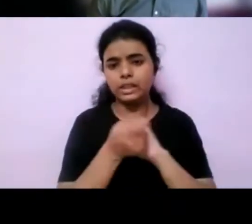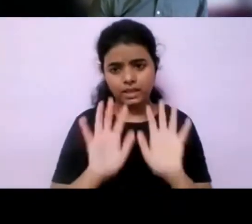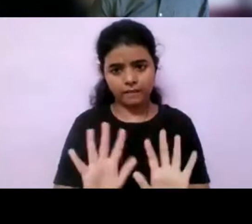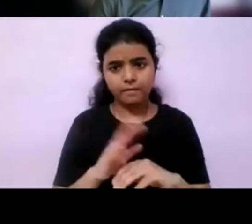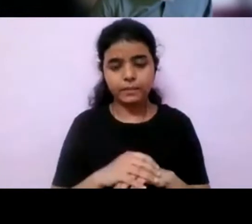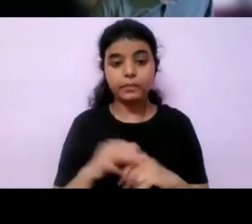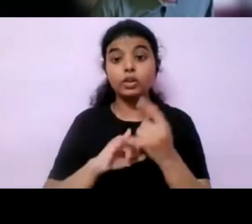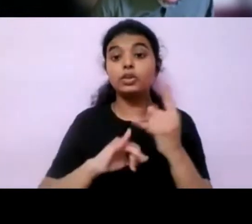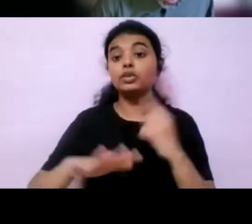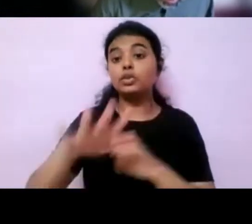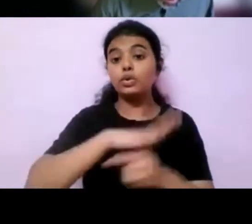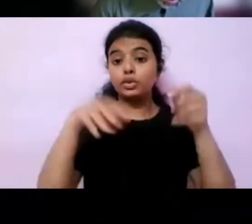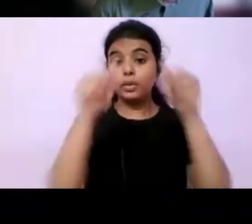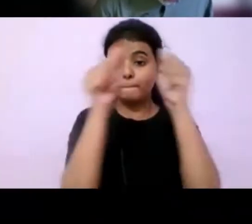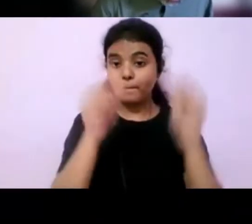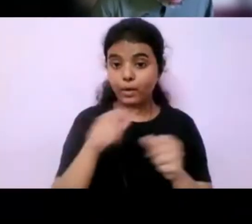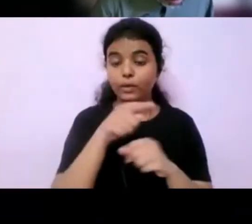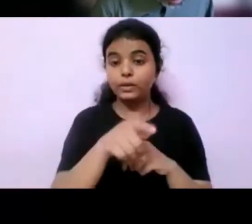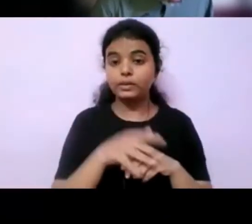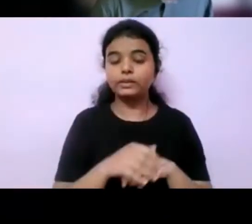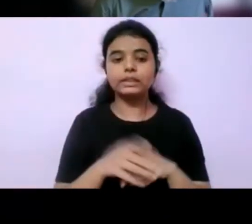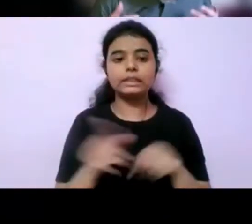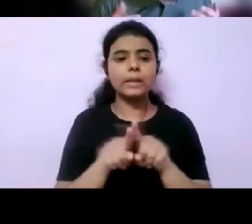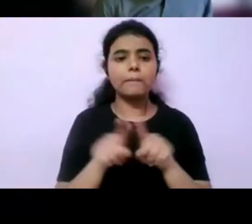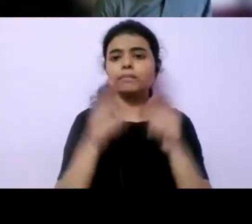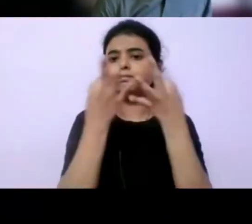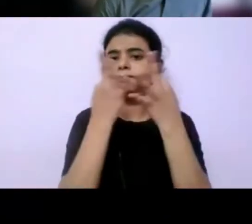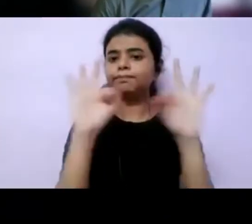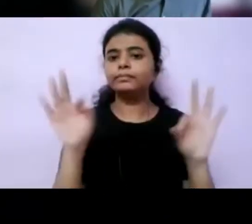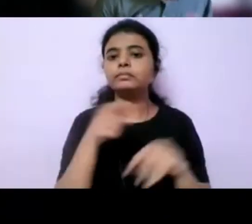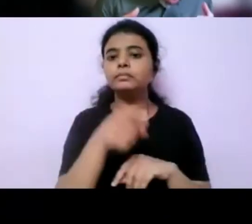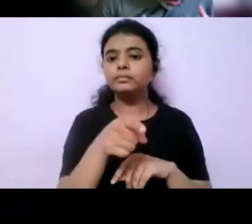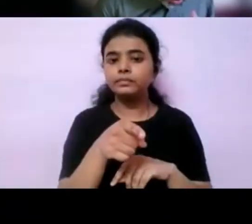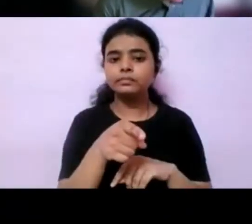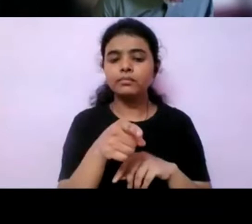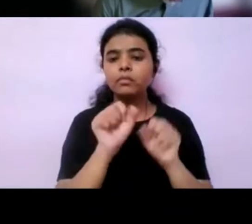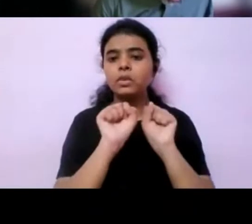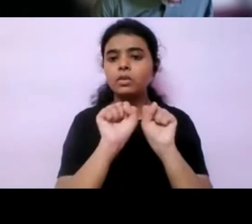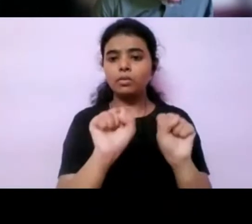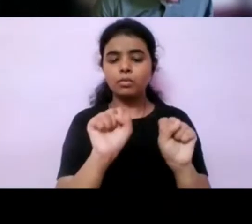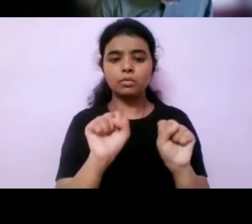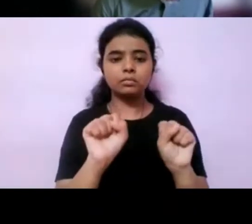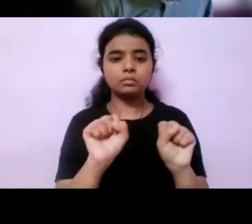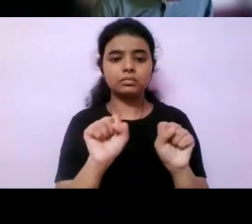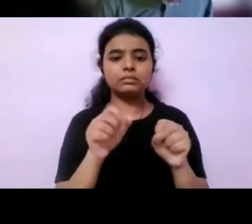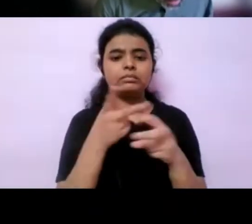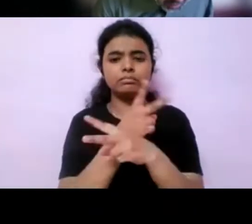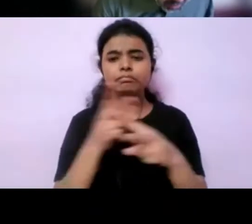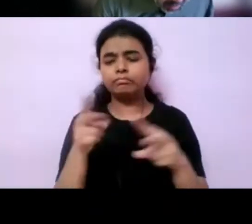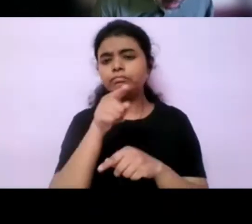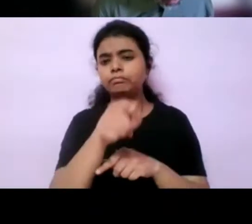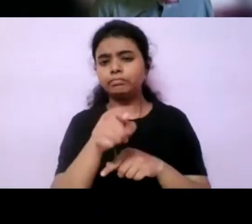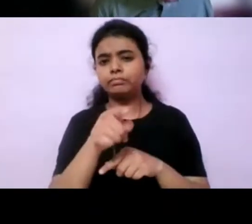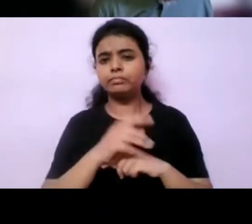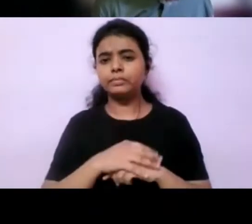model, or at least a barriers-focused approach, is in policy terms the most dominant model of disability and forms